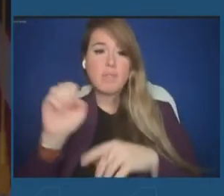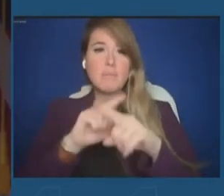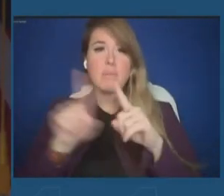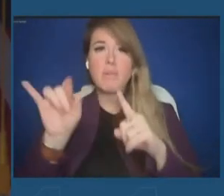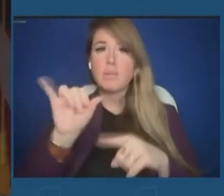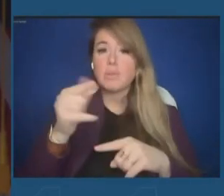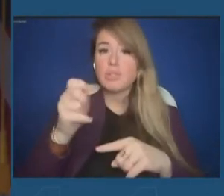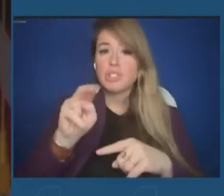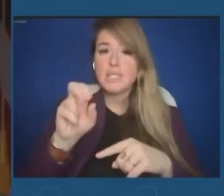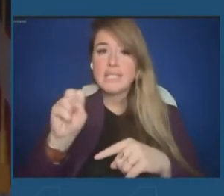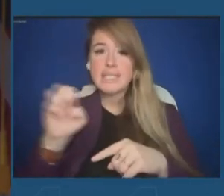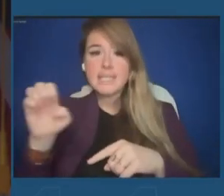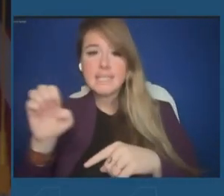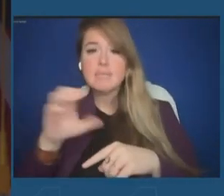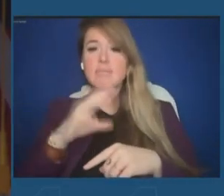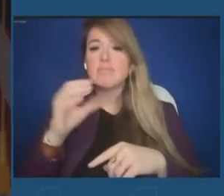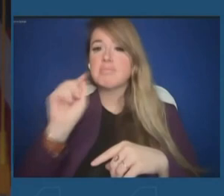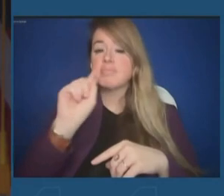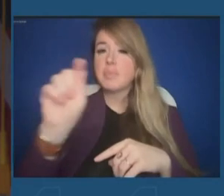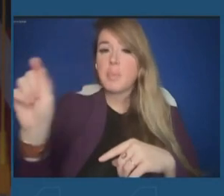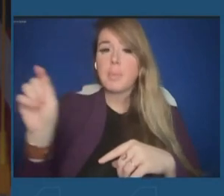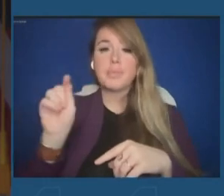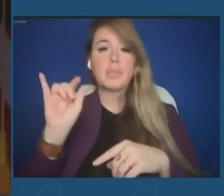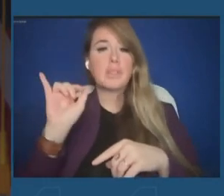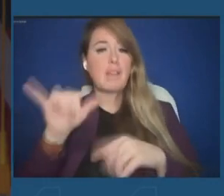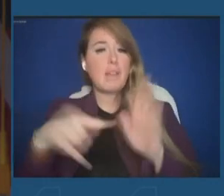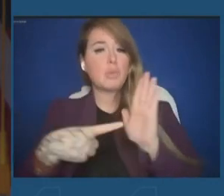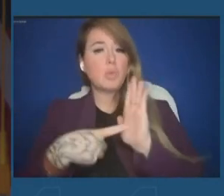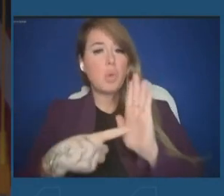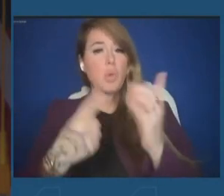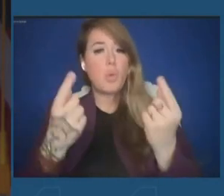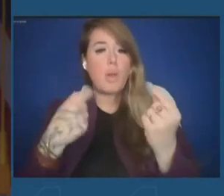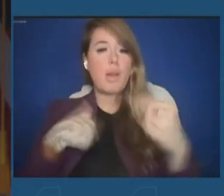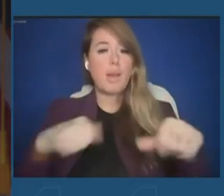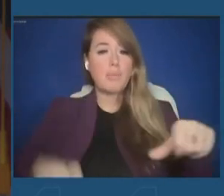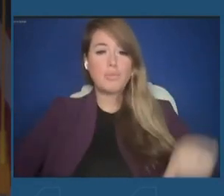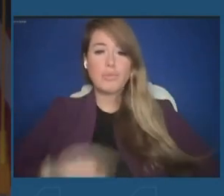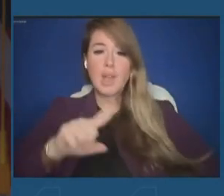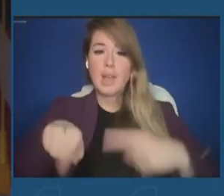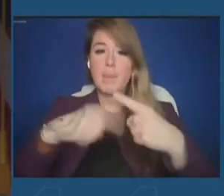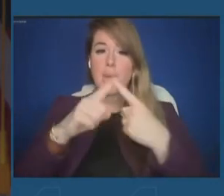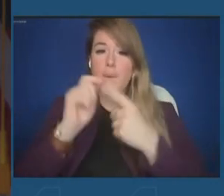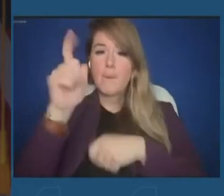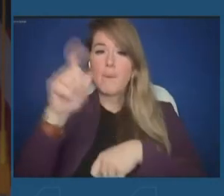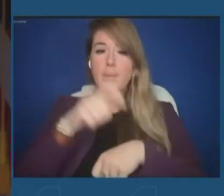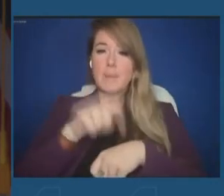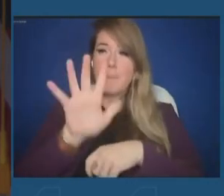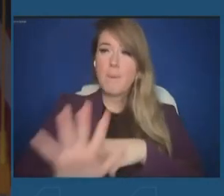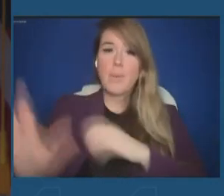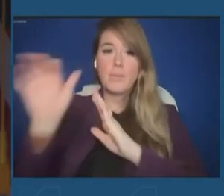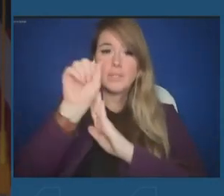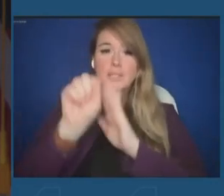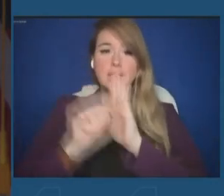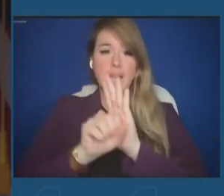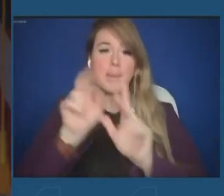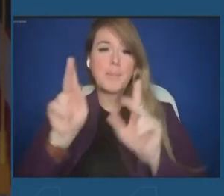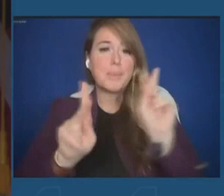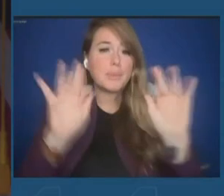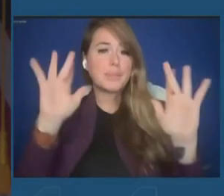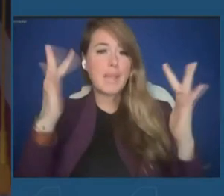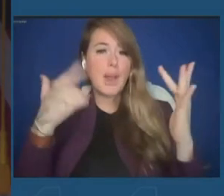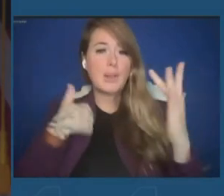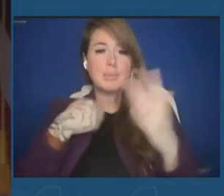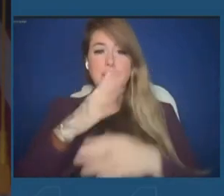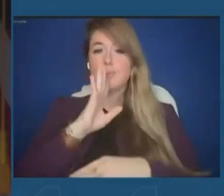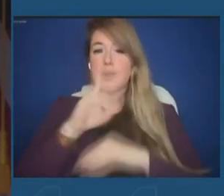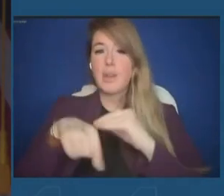Chautauqua. They showed what I brag about all over the state to the extent that people are tired of me talking about Buffalo.